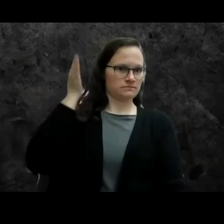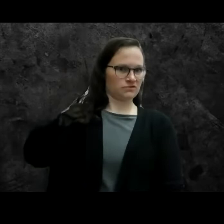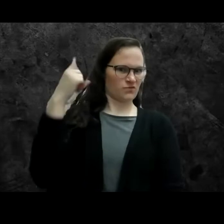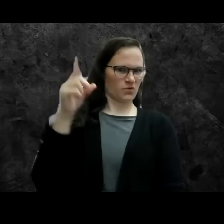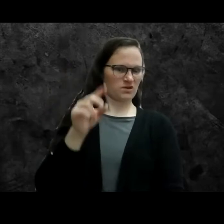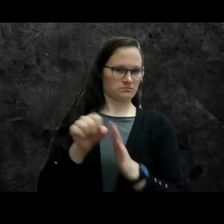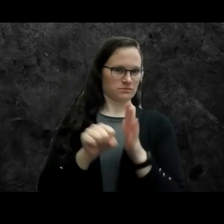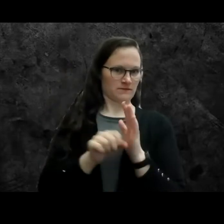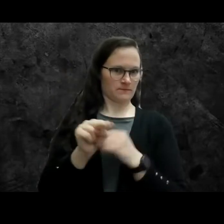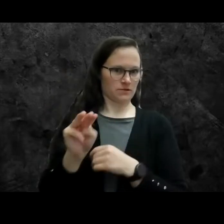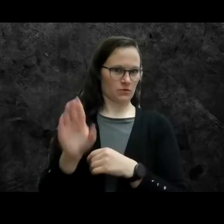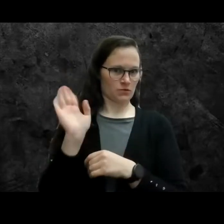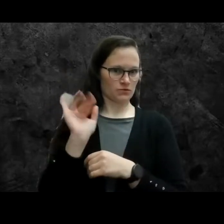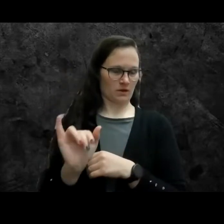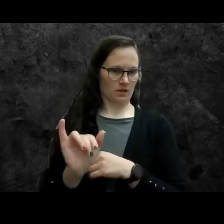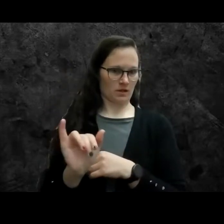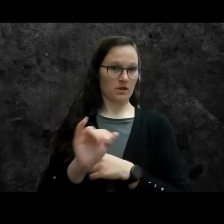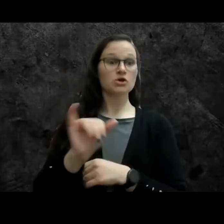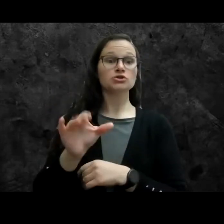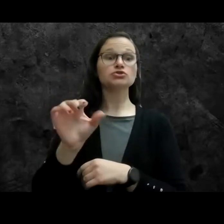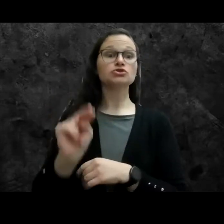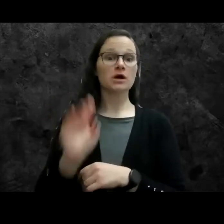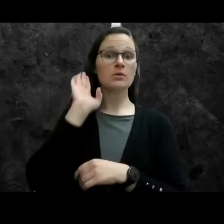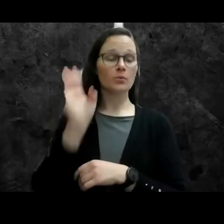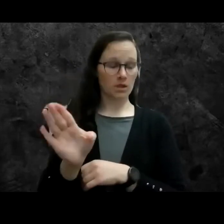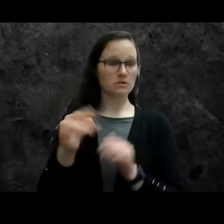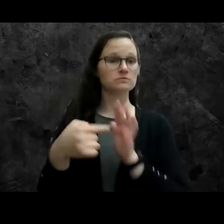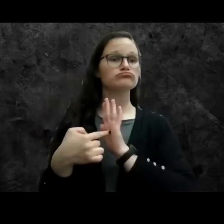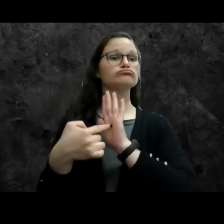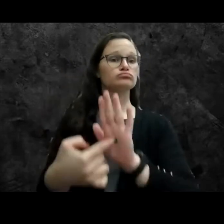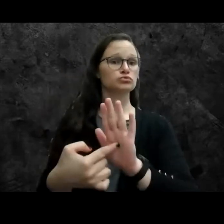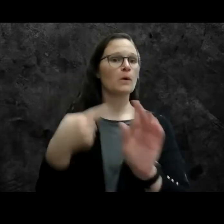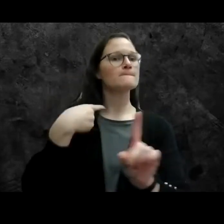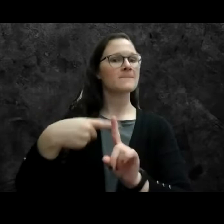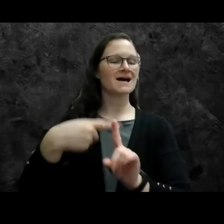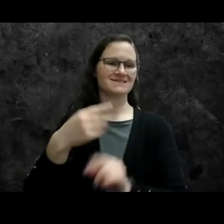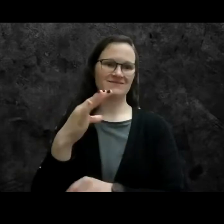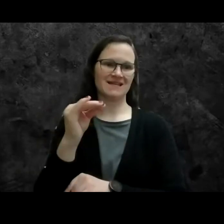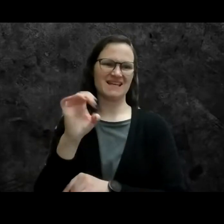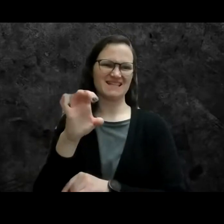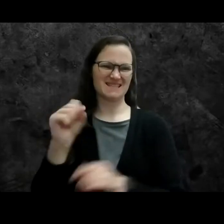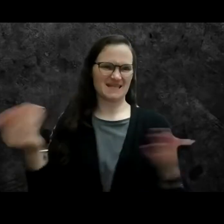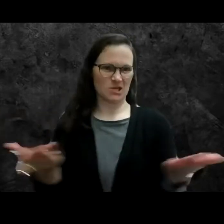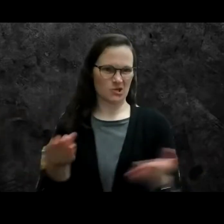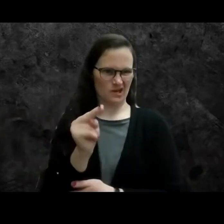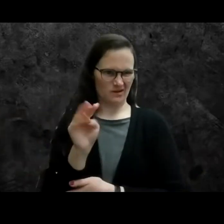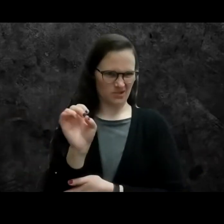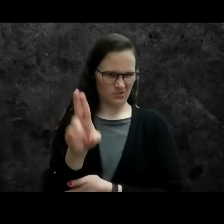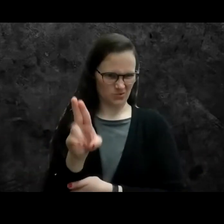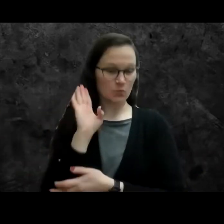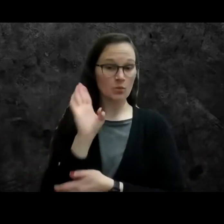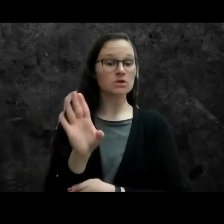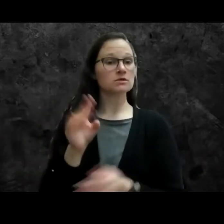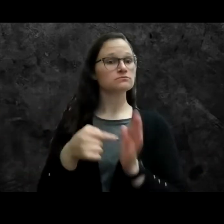And John will soon show you the data that we have on the positivity at NMSU, both the main campus, but also the other campuses at the community